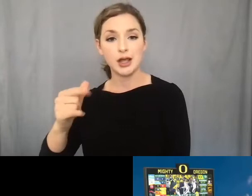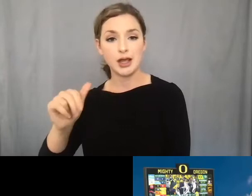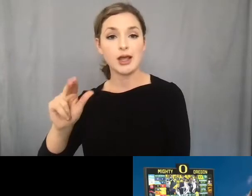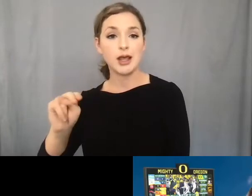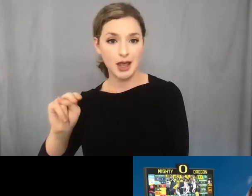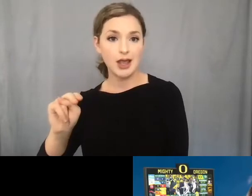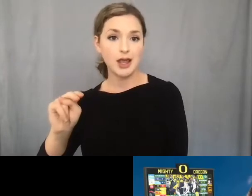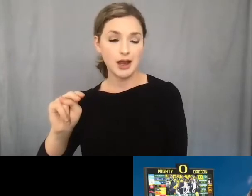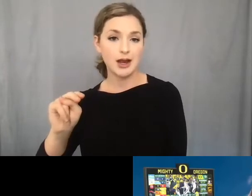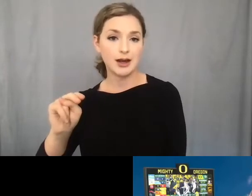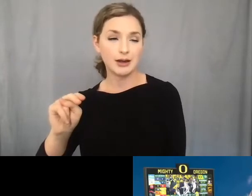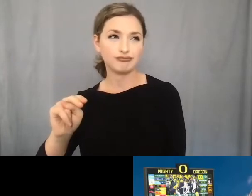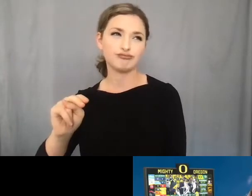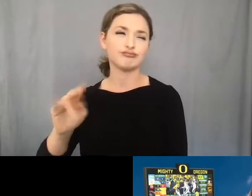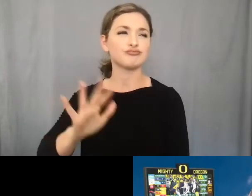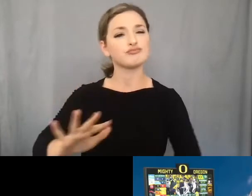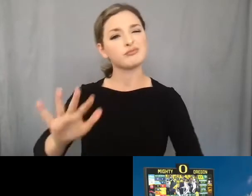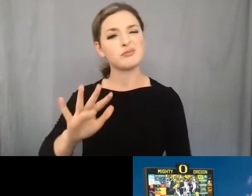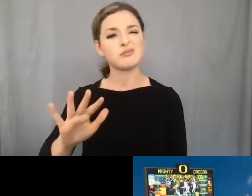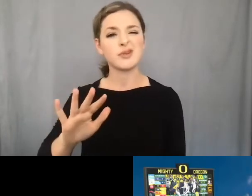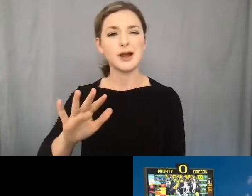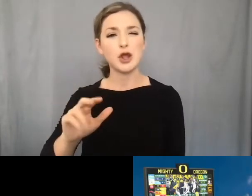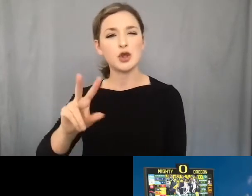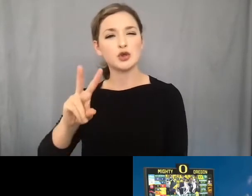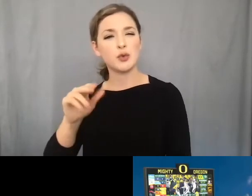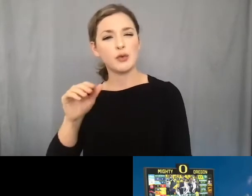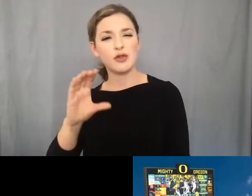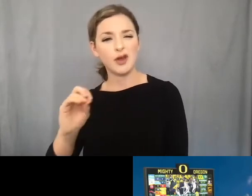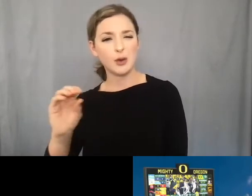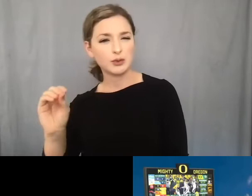Probably in the early 2000s. But